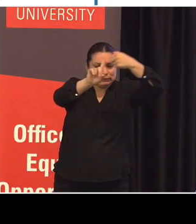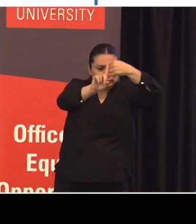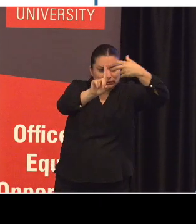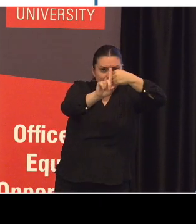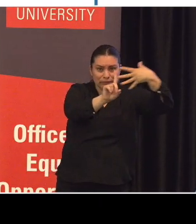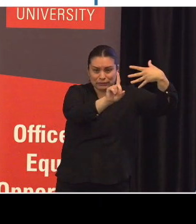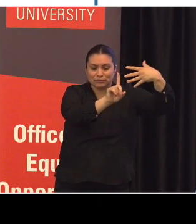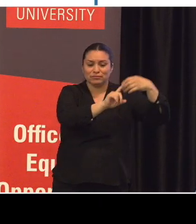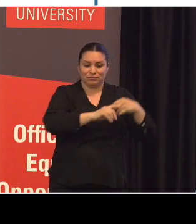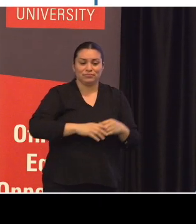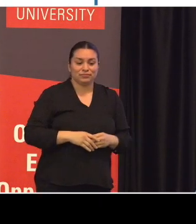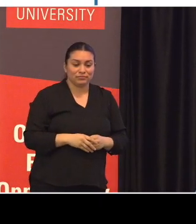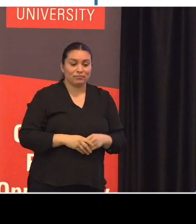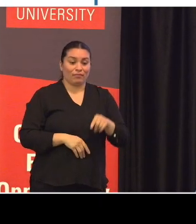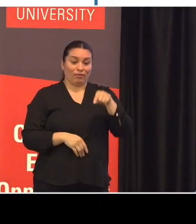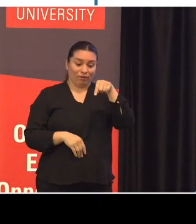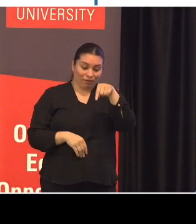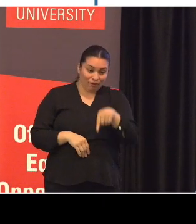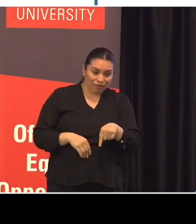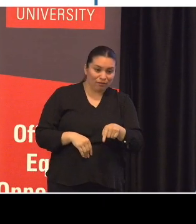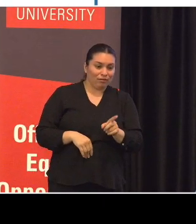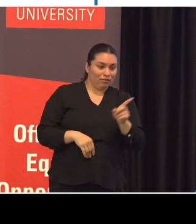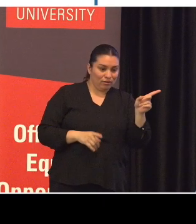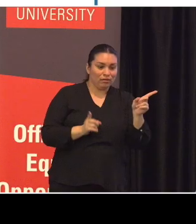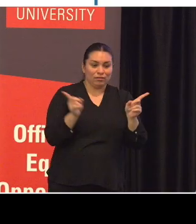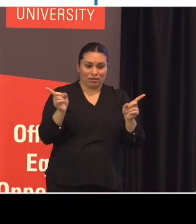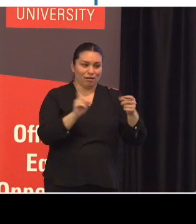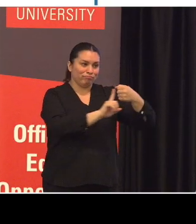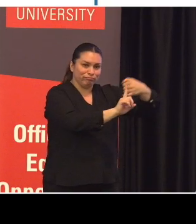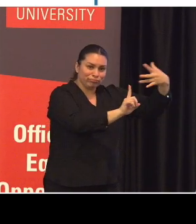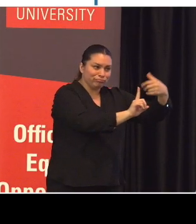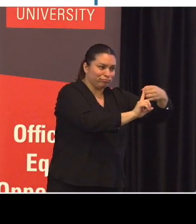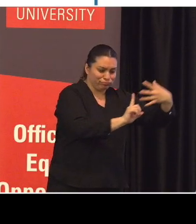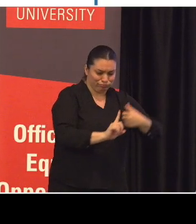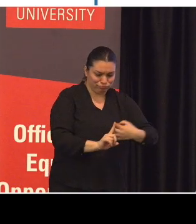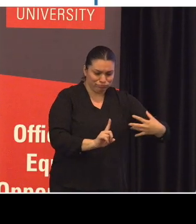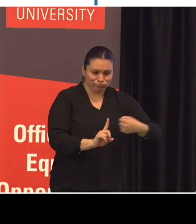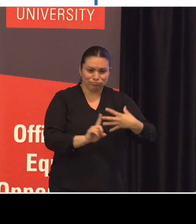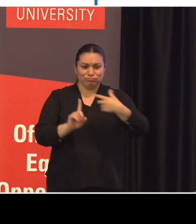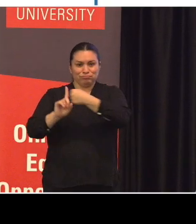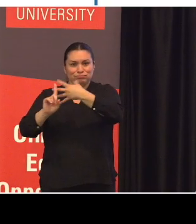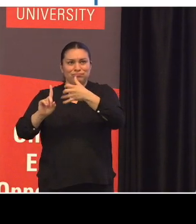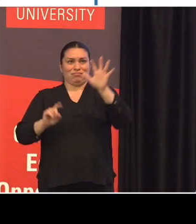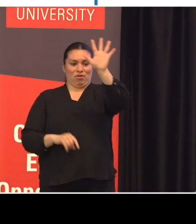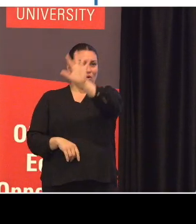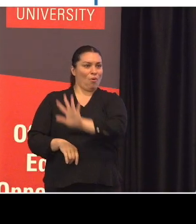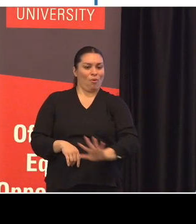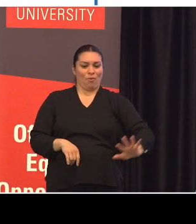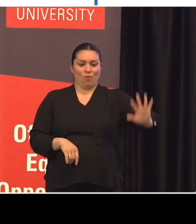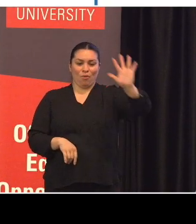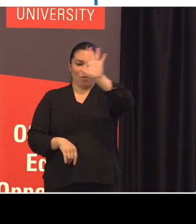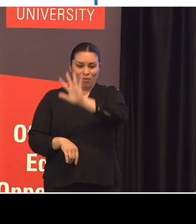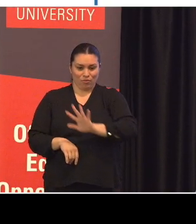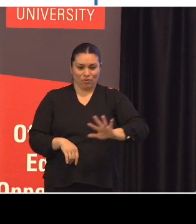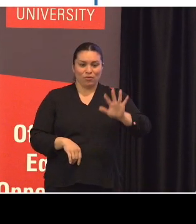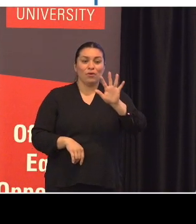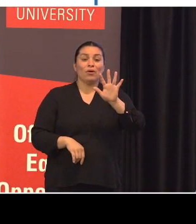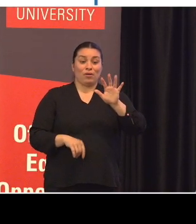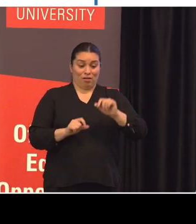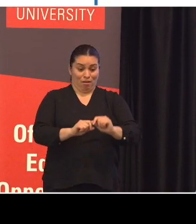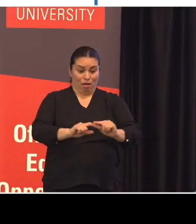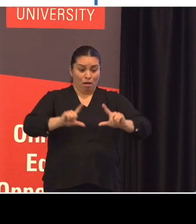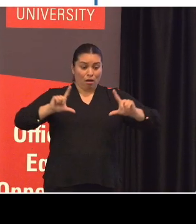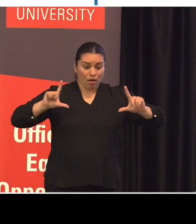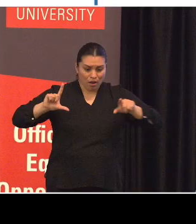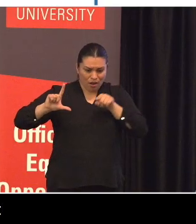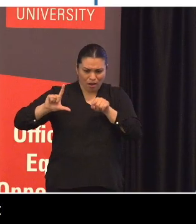Wales is from 3 to 4 o'clock, Victoria is from 4 to 5 o'clock, etc. Completely different